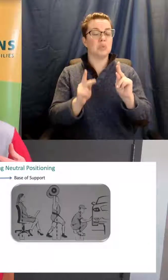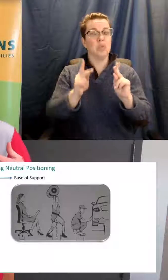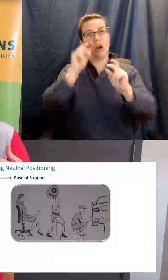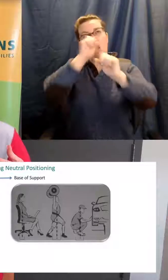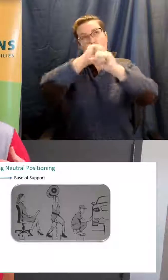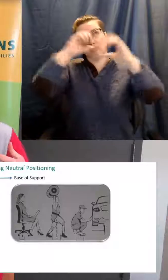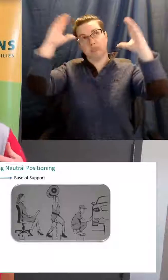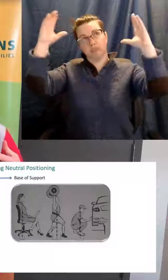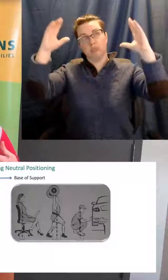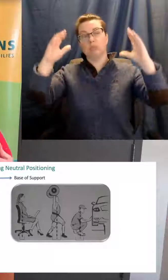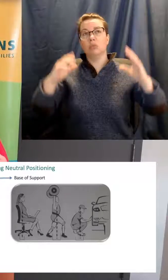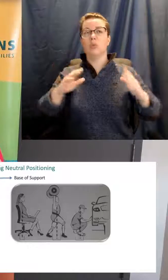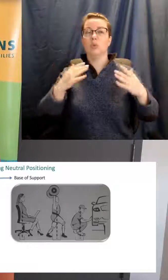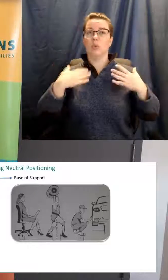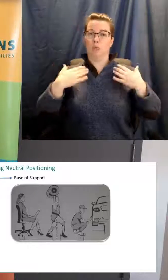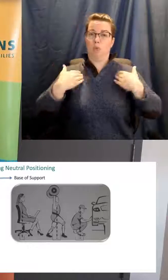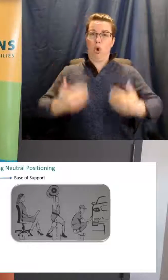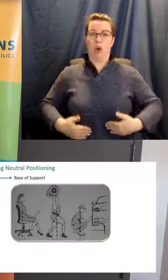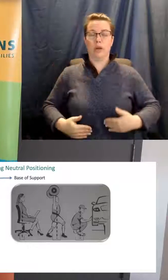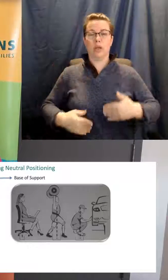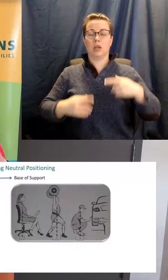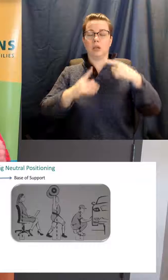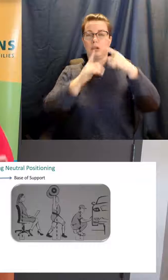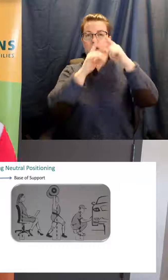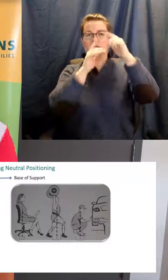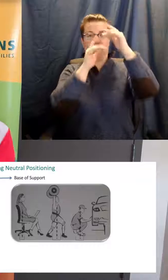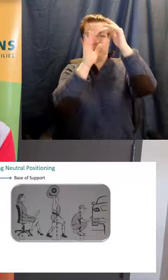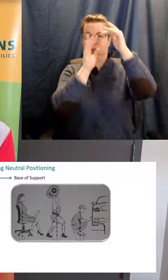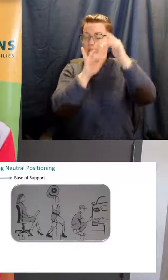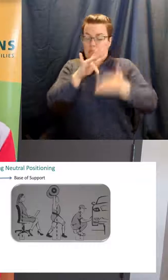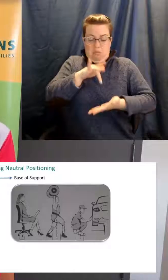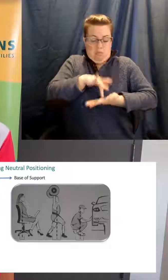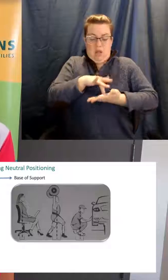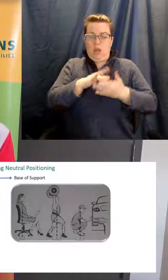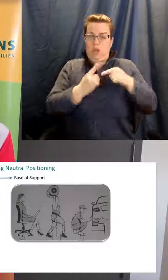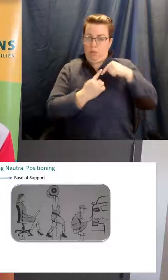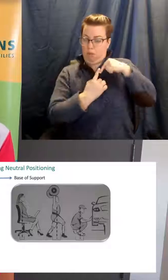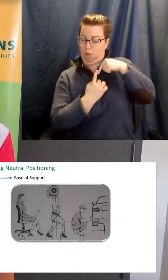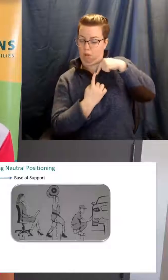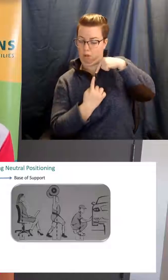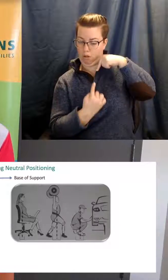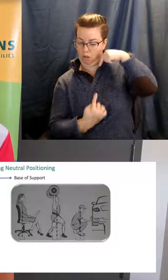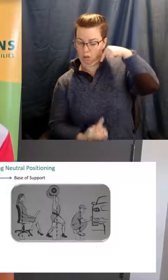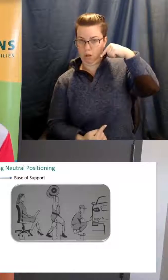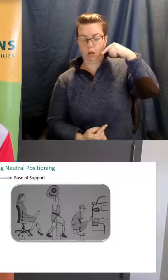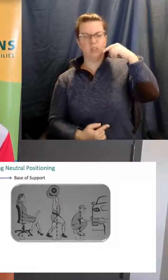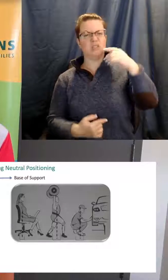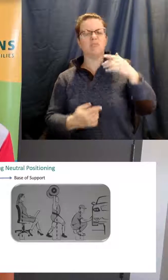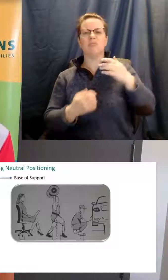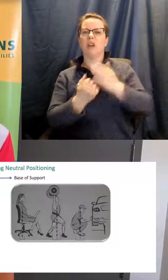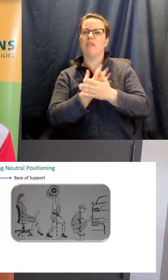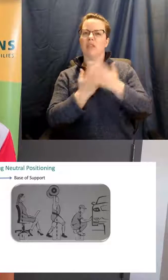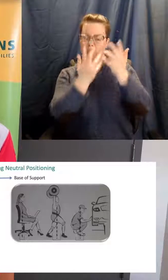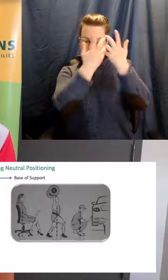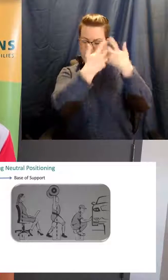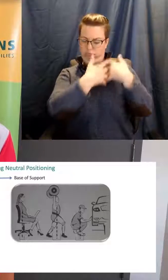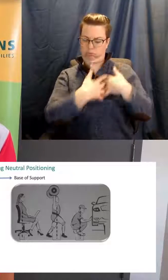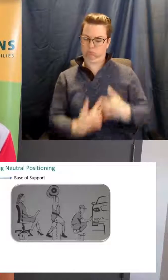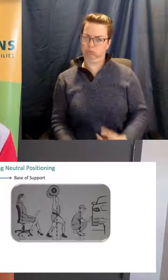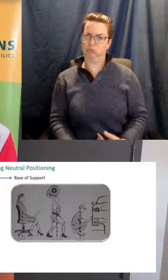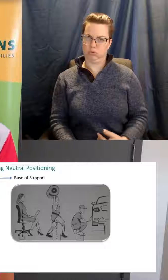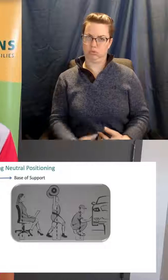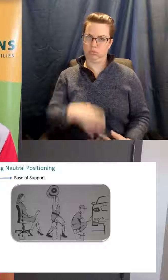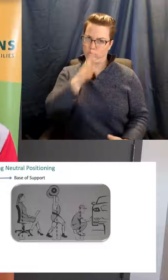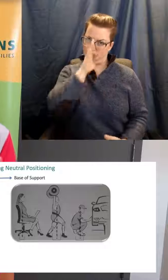the center of gravity of your entire body, right? But every single one of your joints, your elbow, your shoulders, your knees,